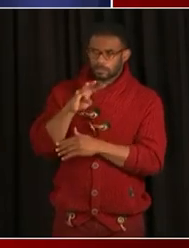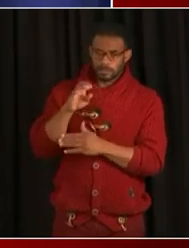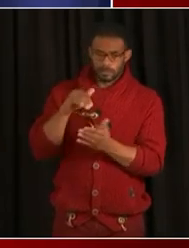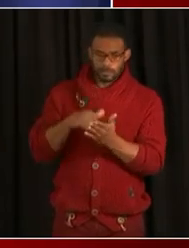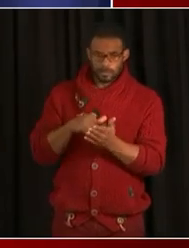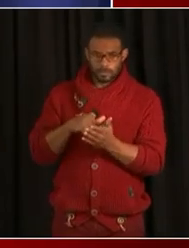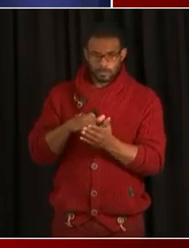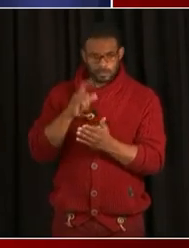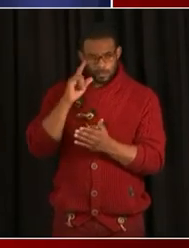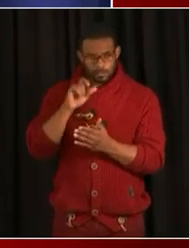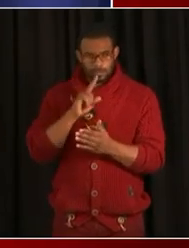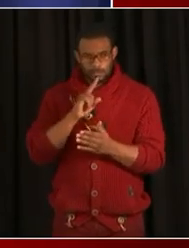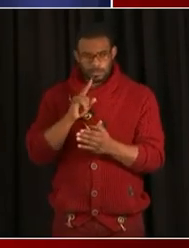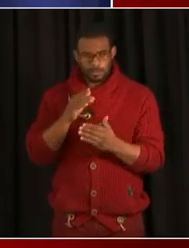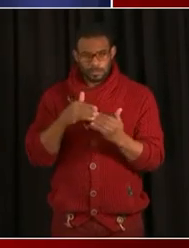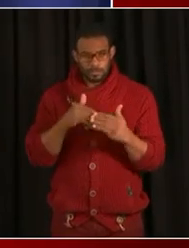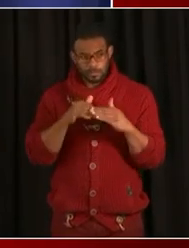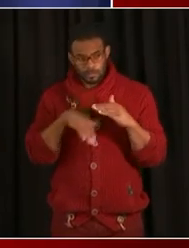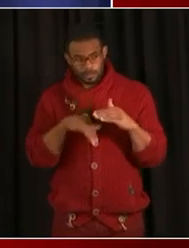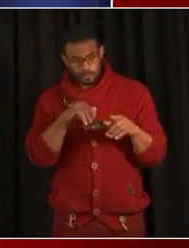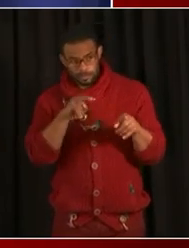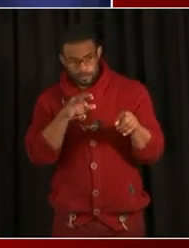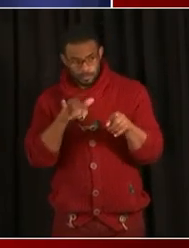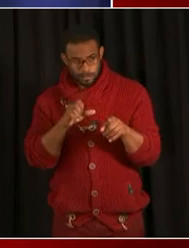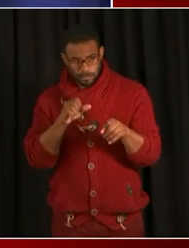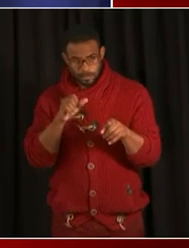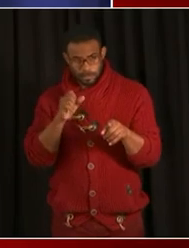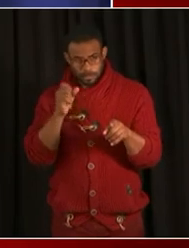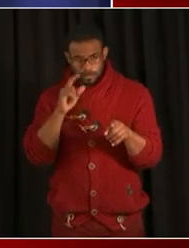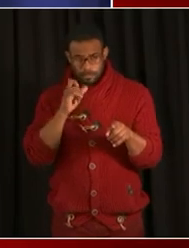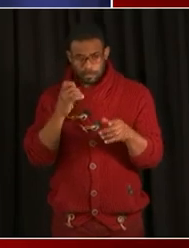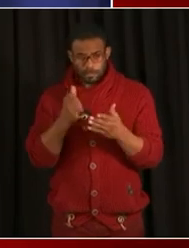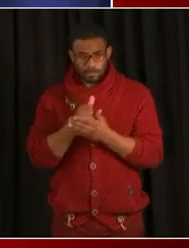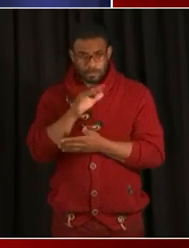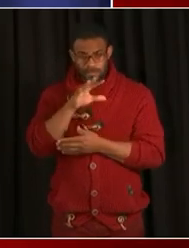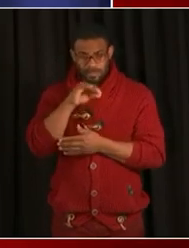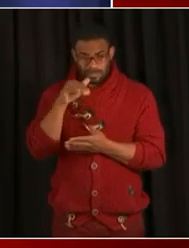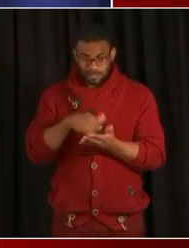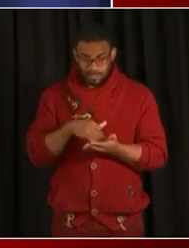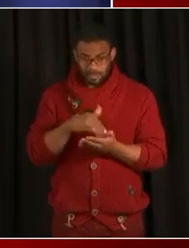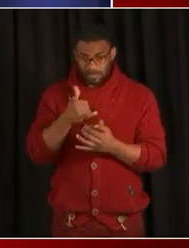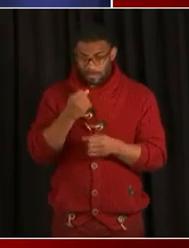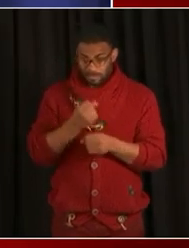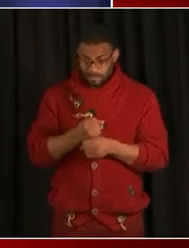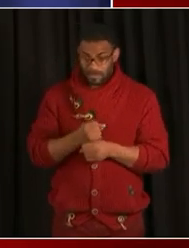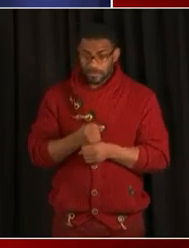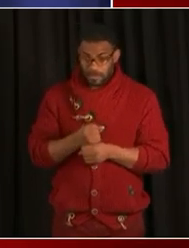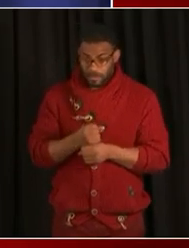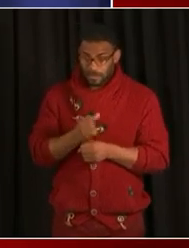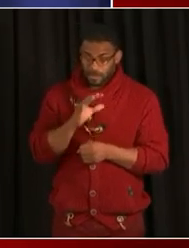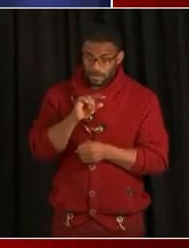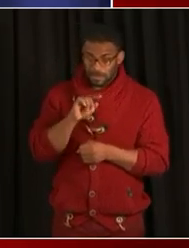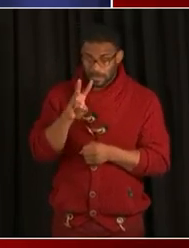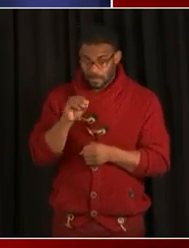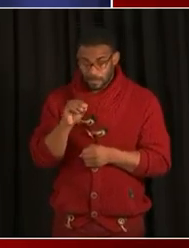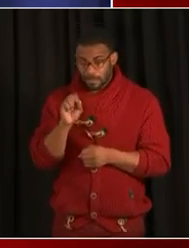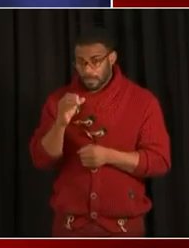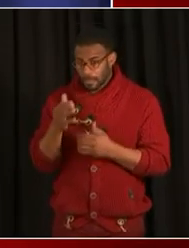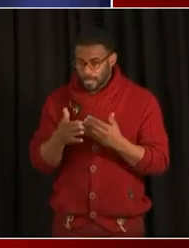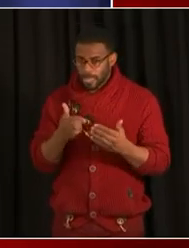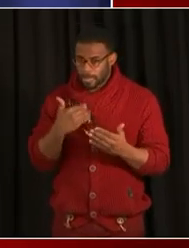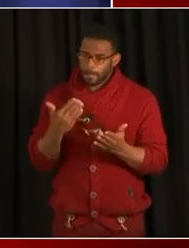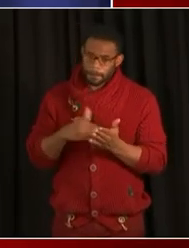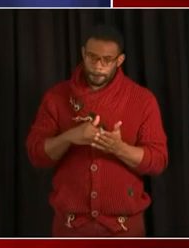to $400,000. I think it's going to be even under Jenny's it's going to be probably $50,000 this year, wow. 50 to 60.